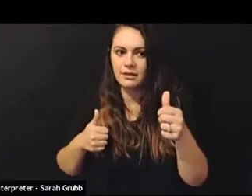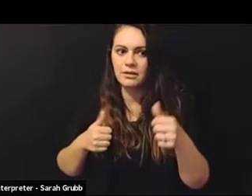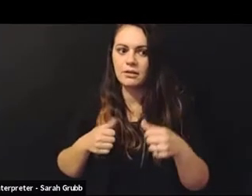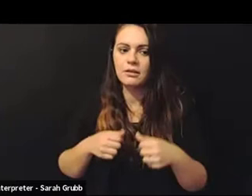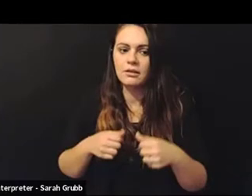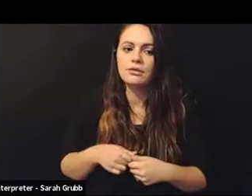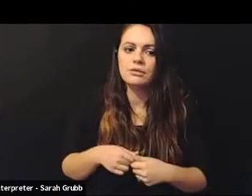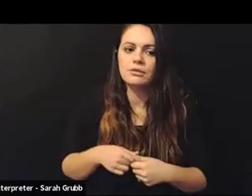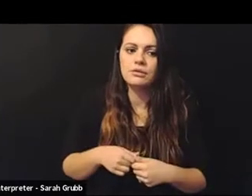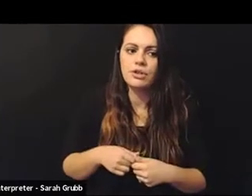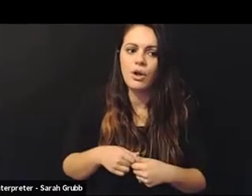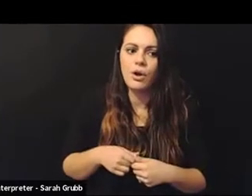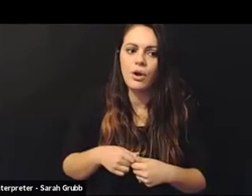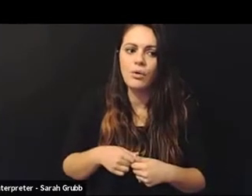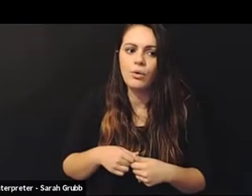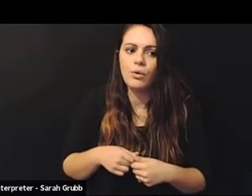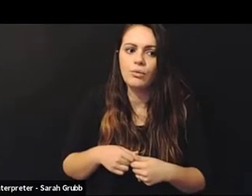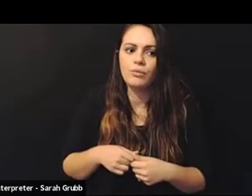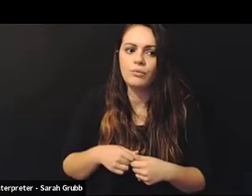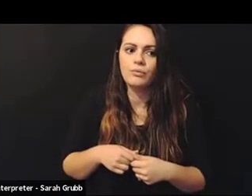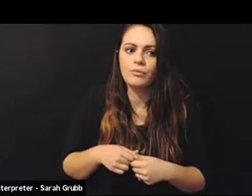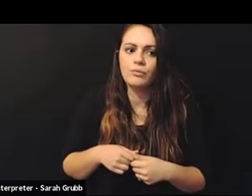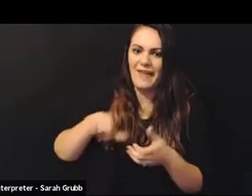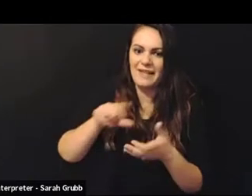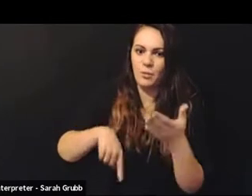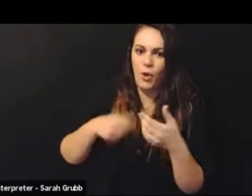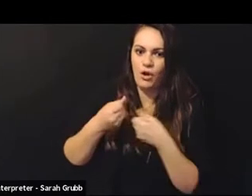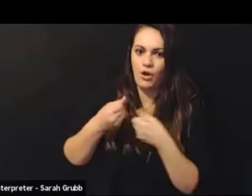those are the things that bring about behavior. So the behavior